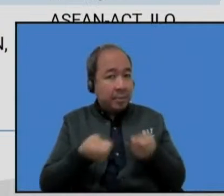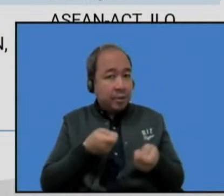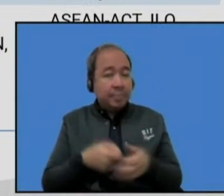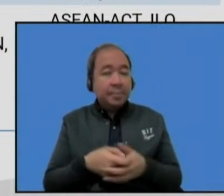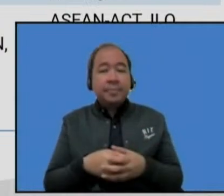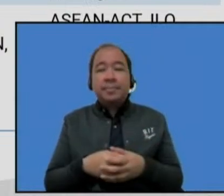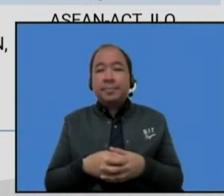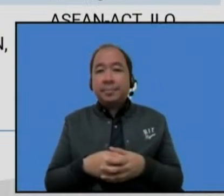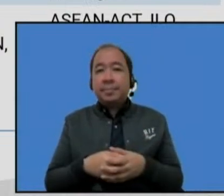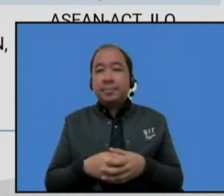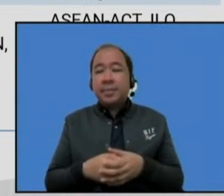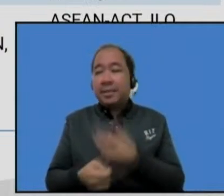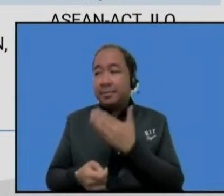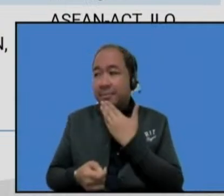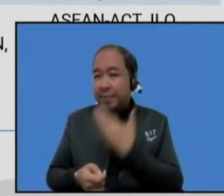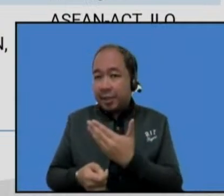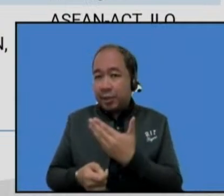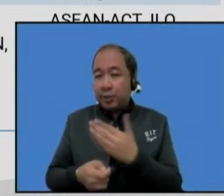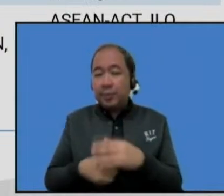Thank you so much. And